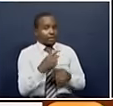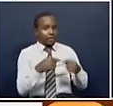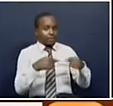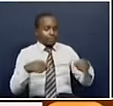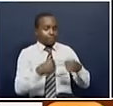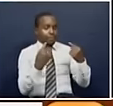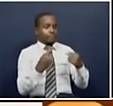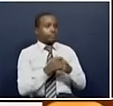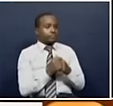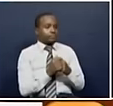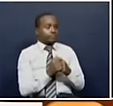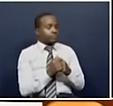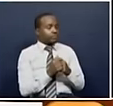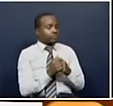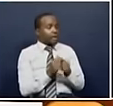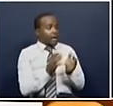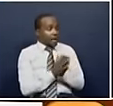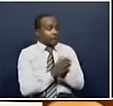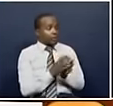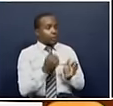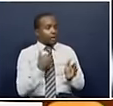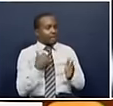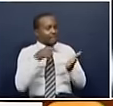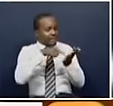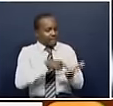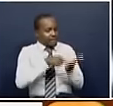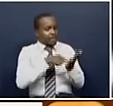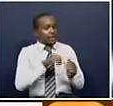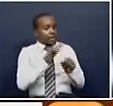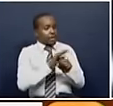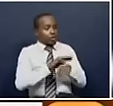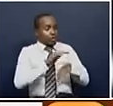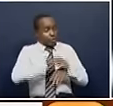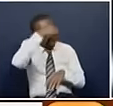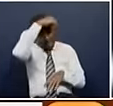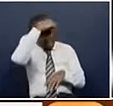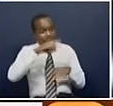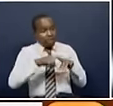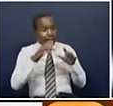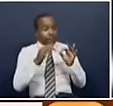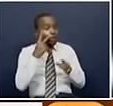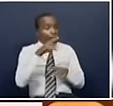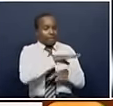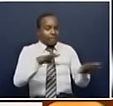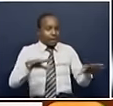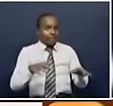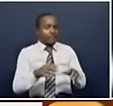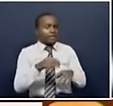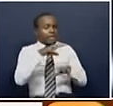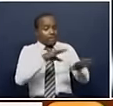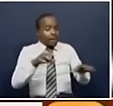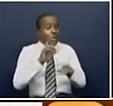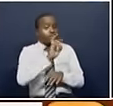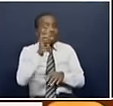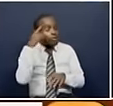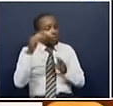contradictions. You know, we have put so much emphasis on the degrees, but when you look at the market is actually looking for the skills.